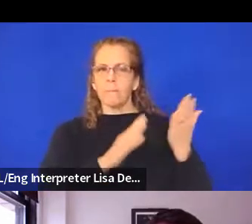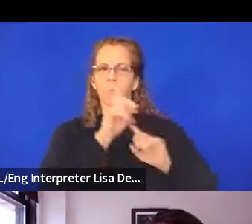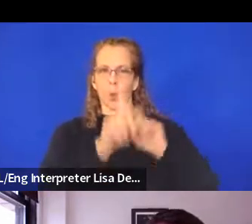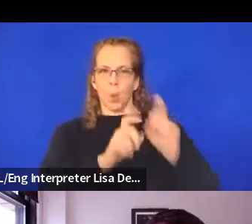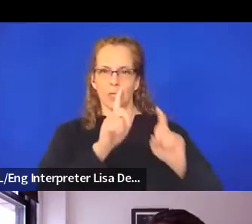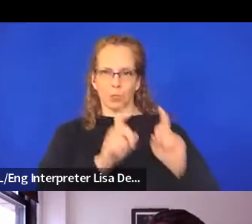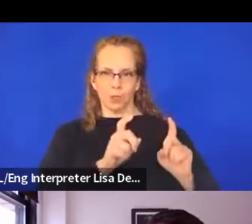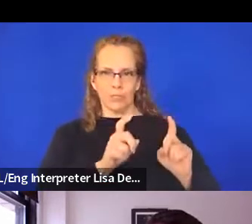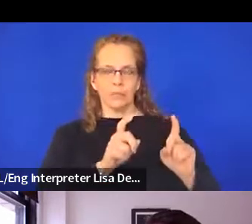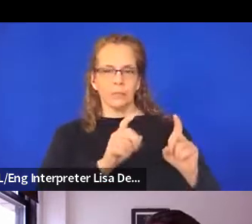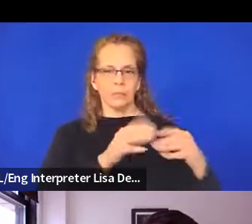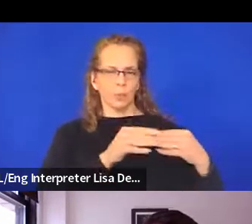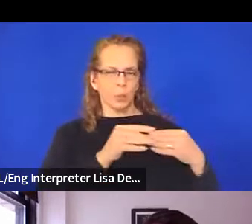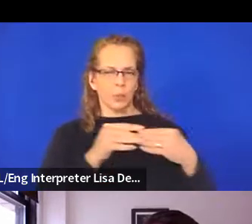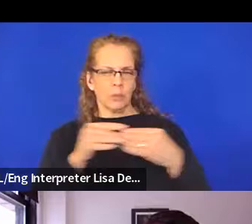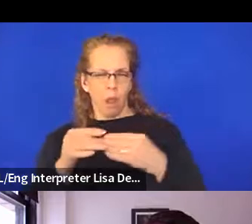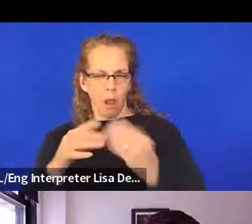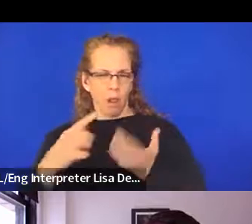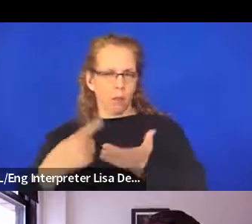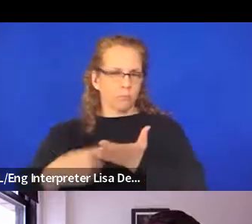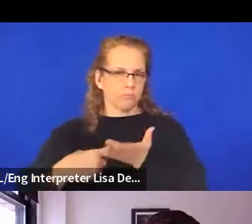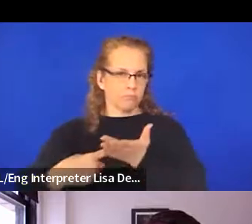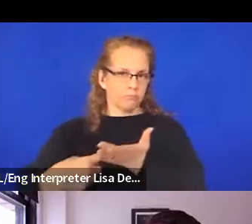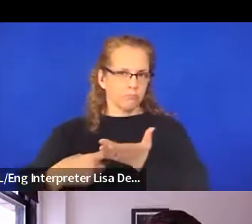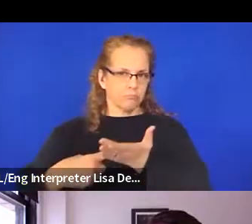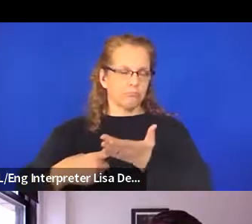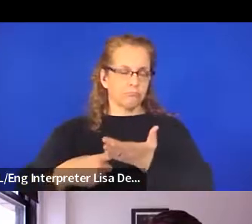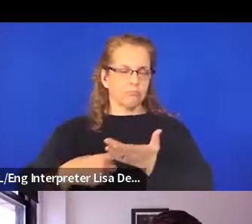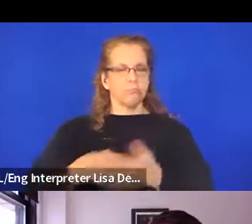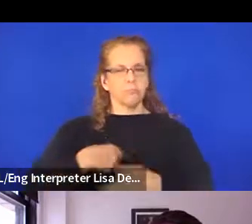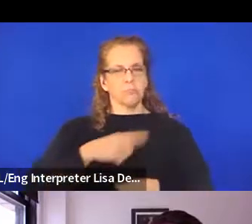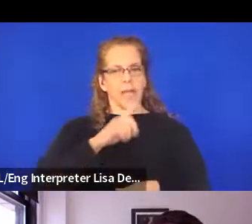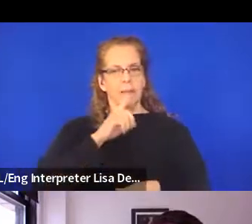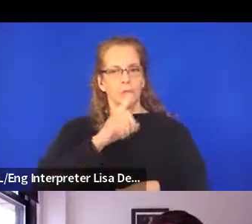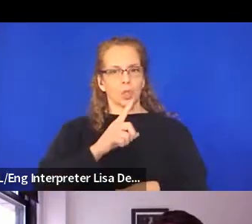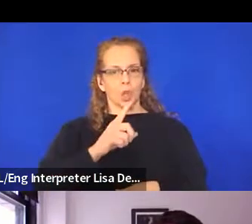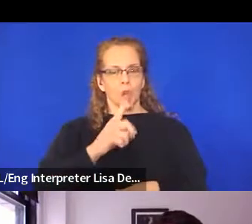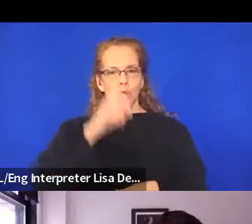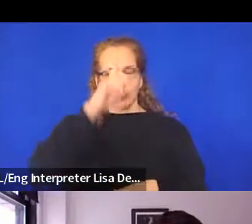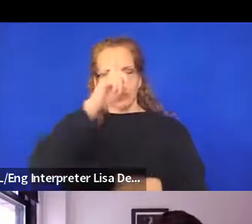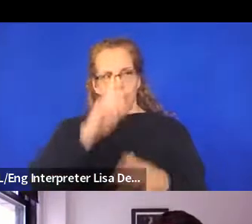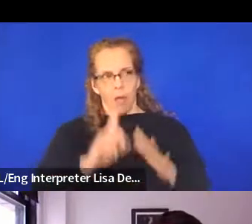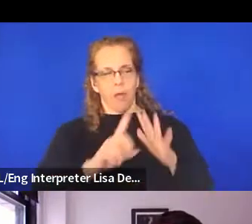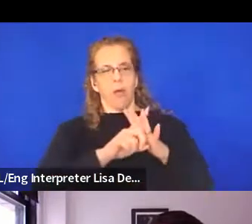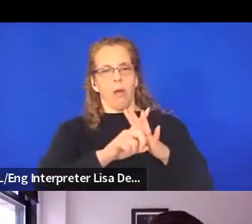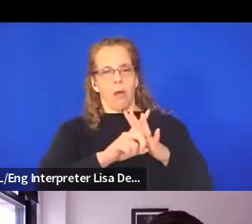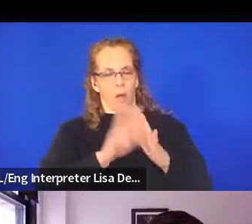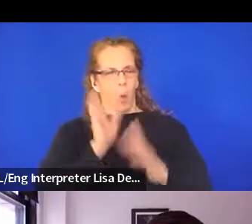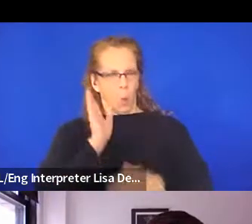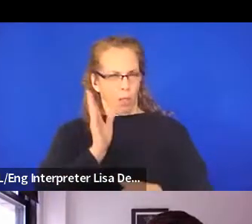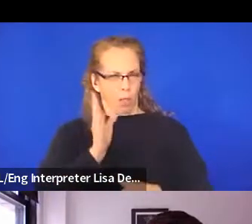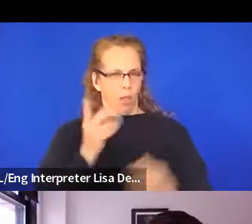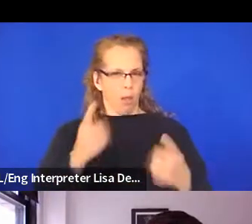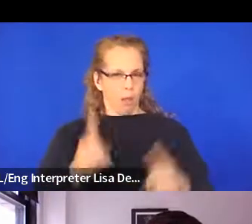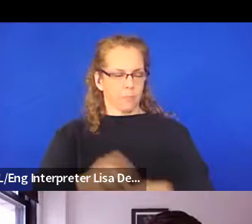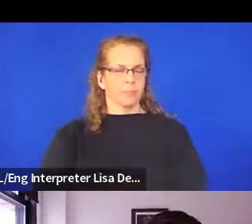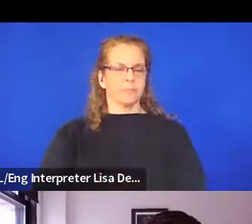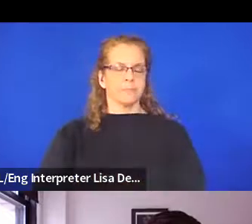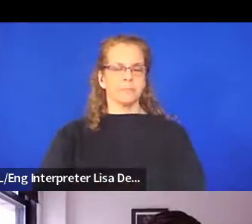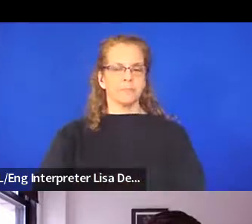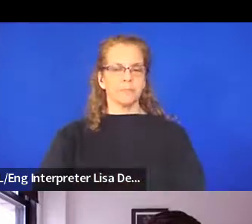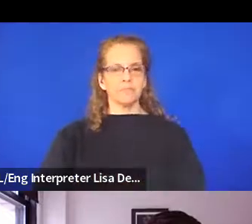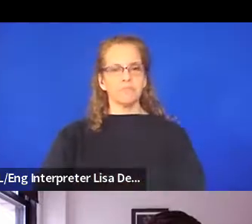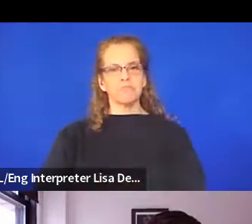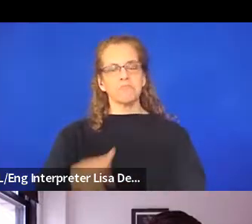sure we'll go into some questions that just arise out of our dialogue as well. And we'll do this for about